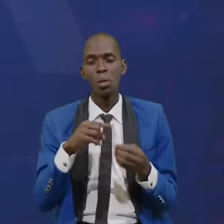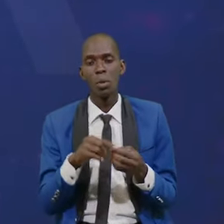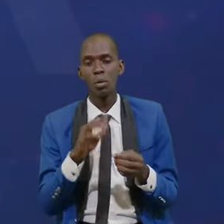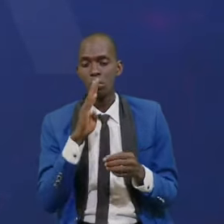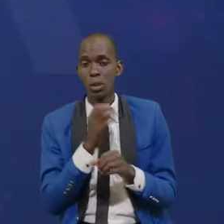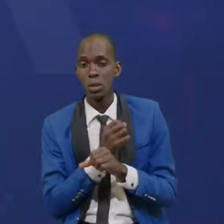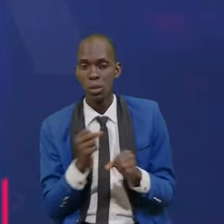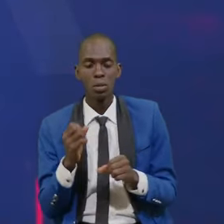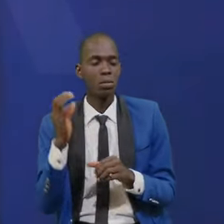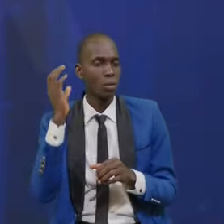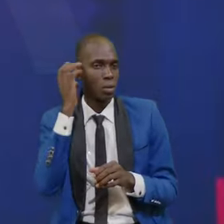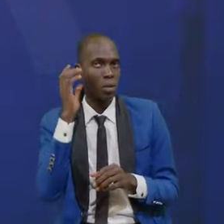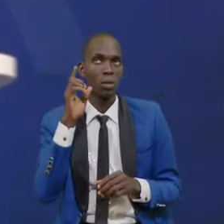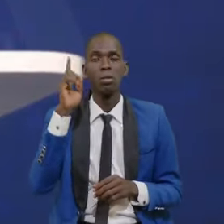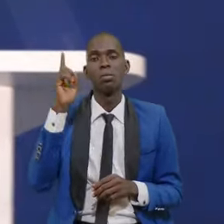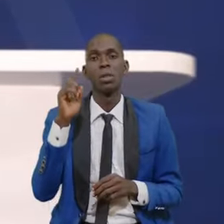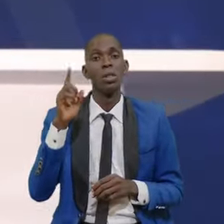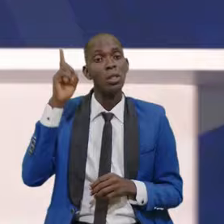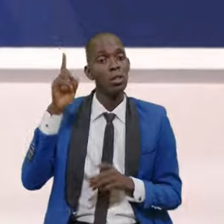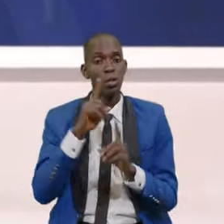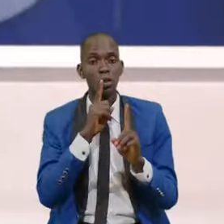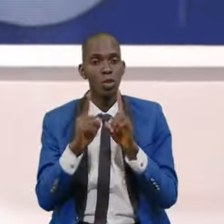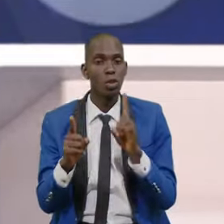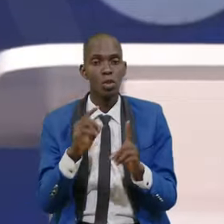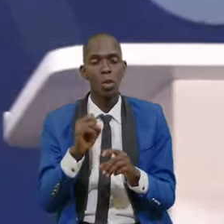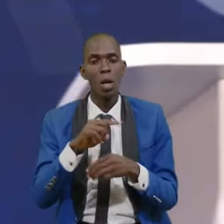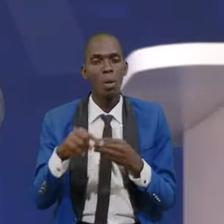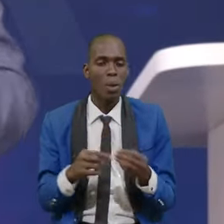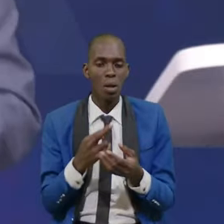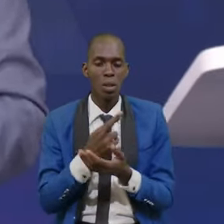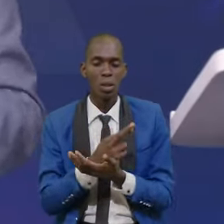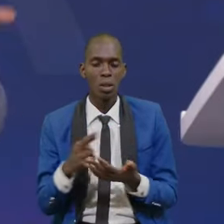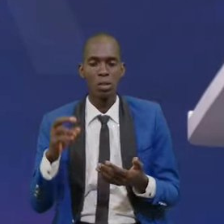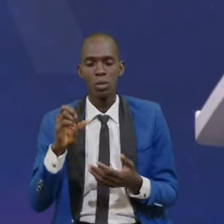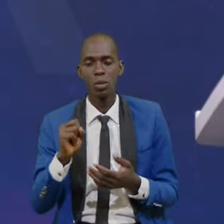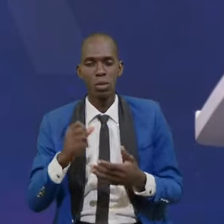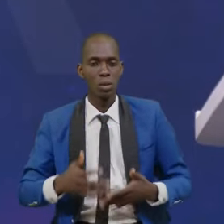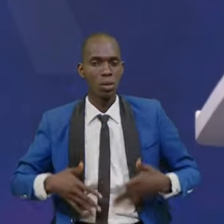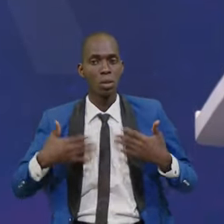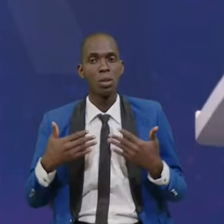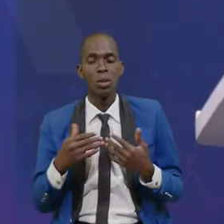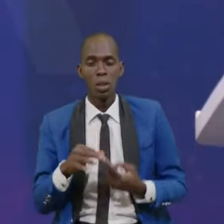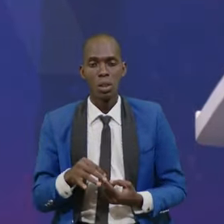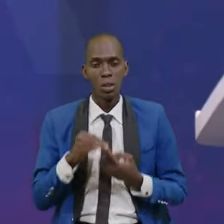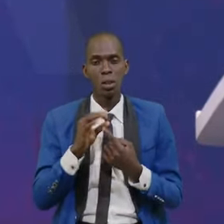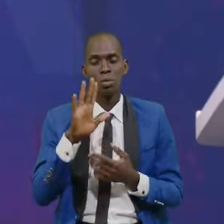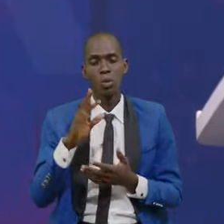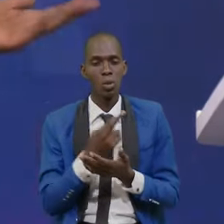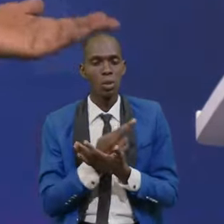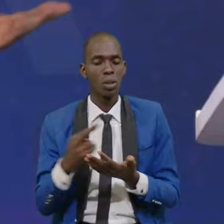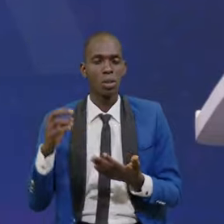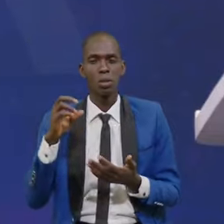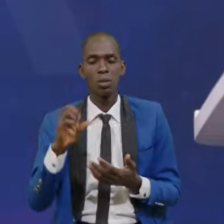hear him. He'll talk about righteous life. "Except your righteousness be